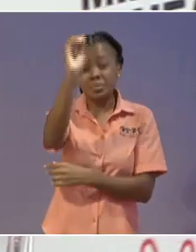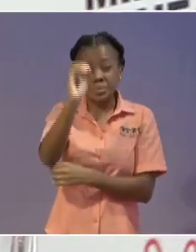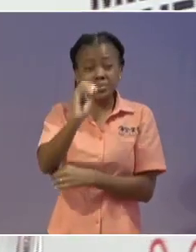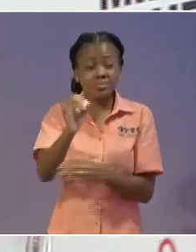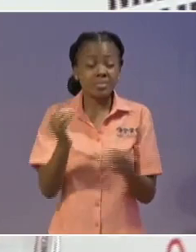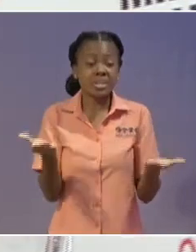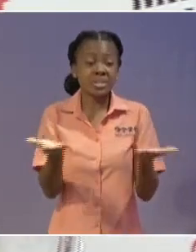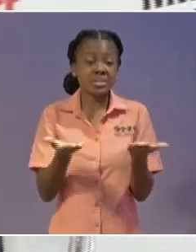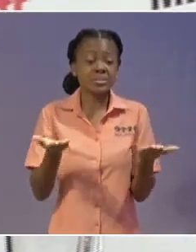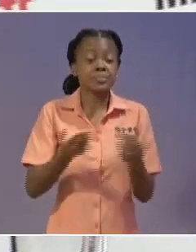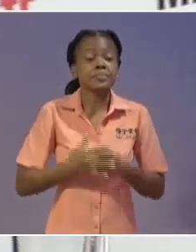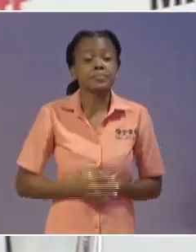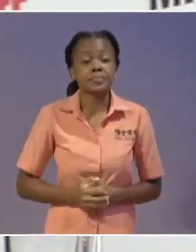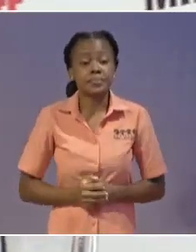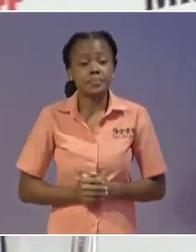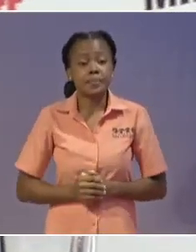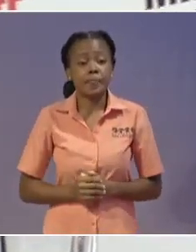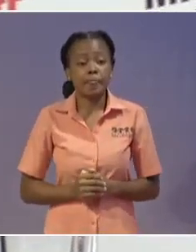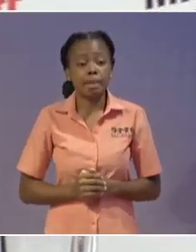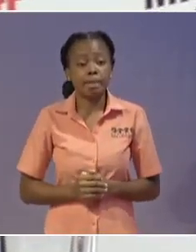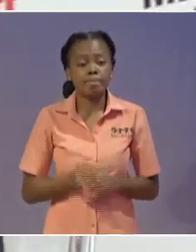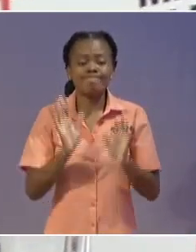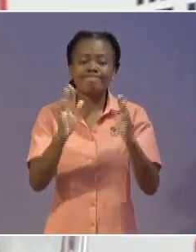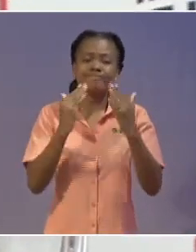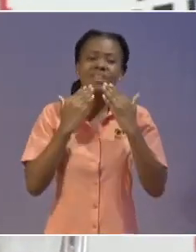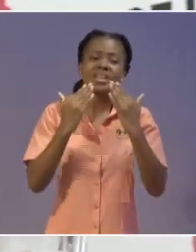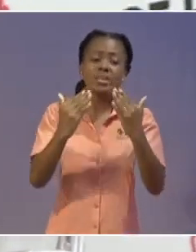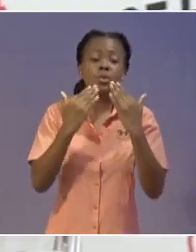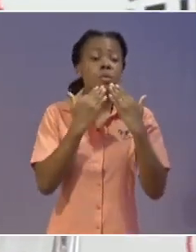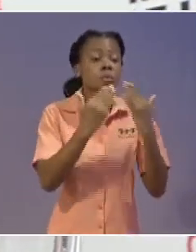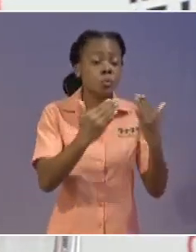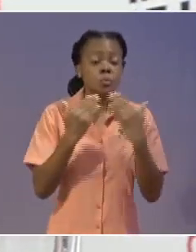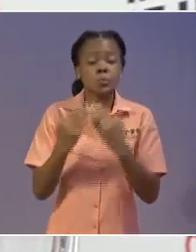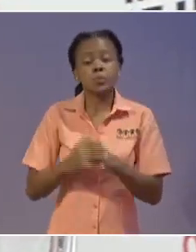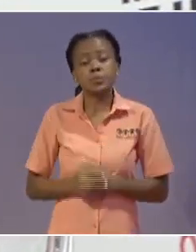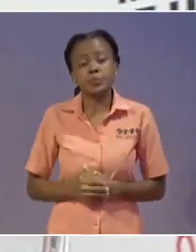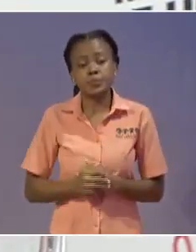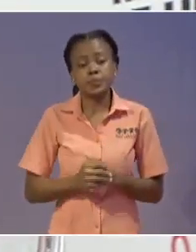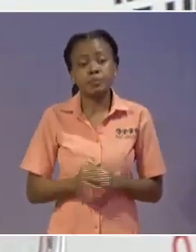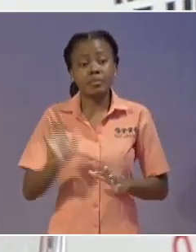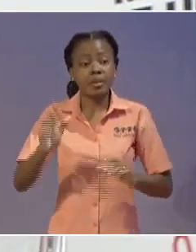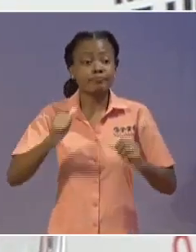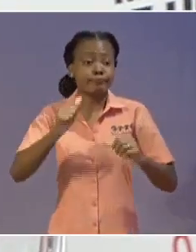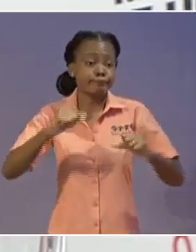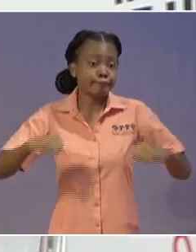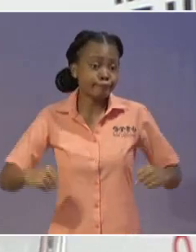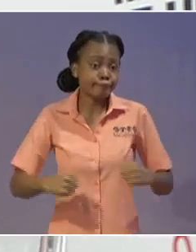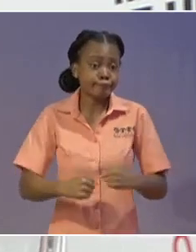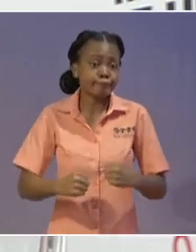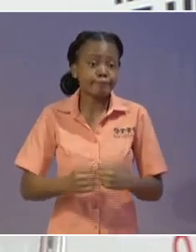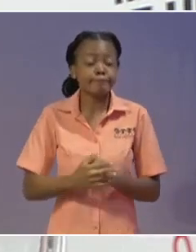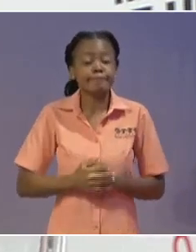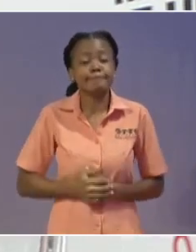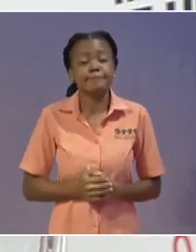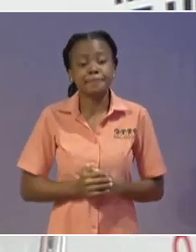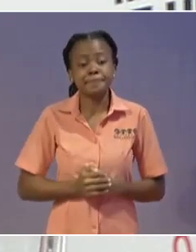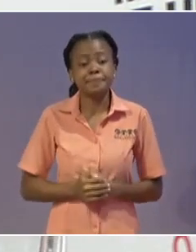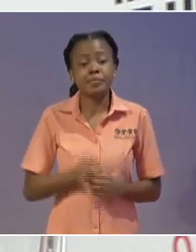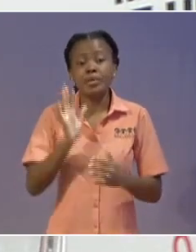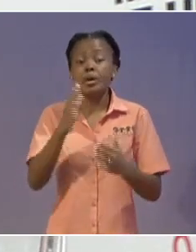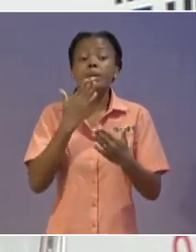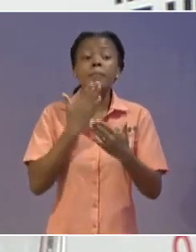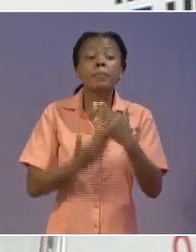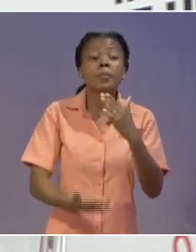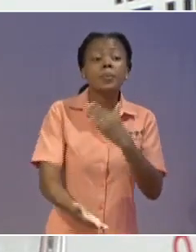Okay, good morning. Thank you, Mr. Alexander. Good morning to my colleagues, Dr. Parasram and Dr. Paul. Good morning to members of the media, members of the viewing